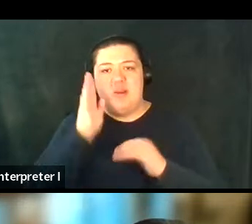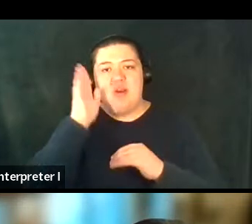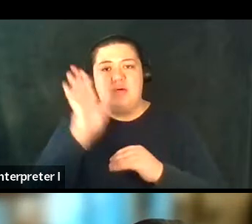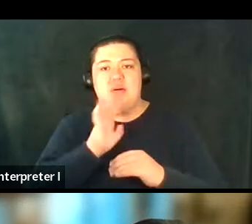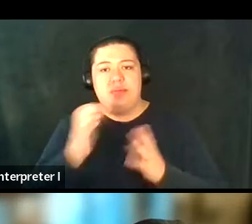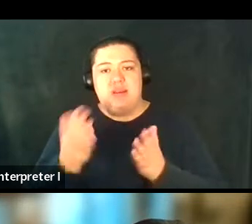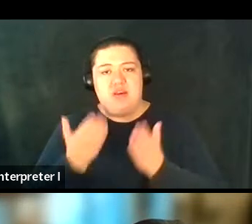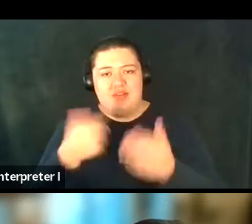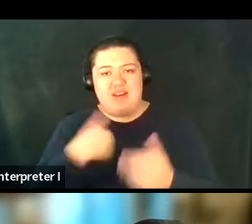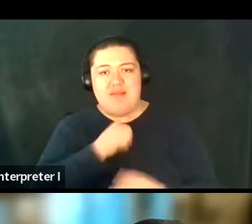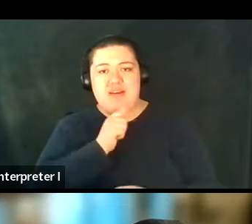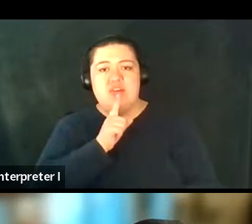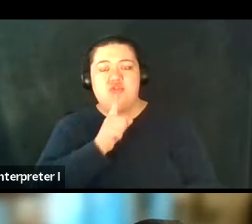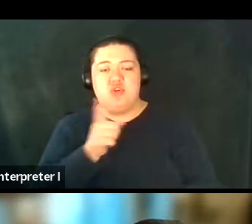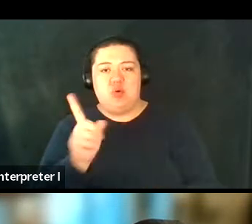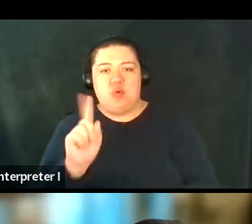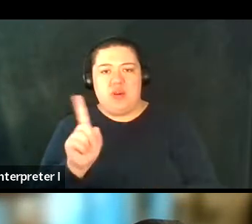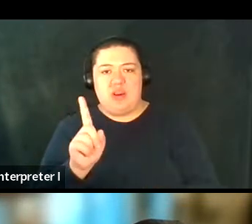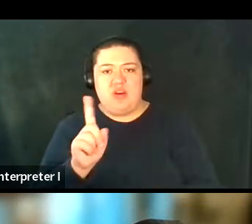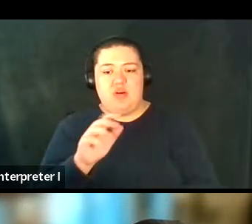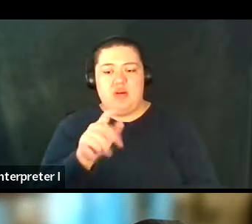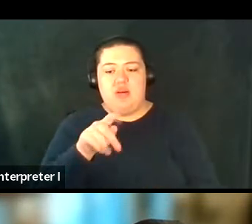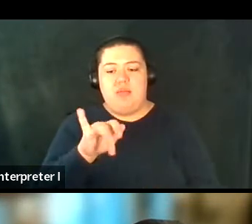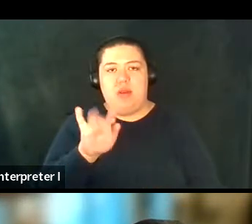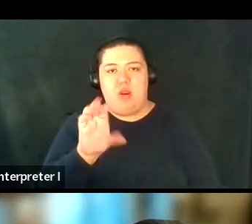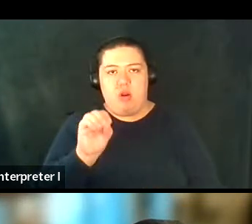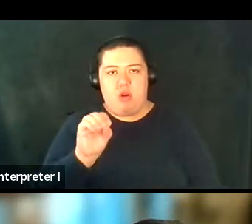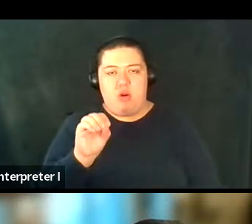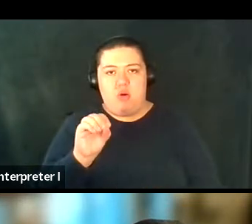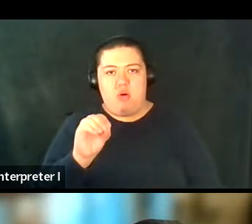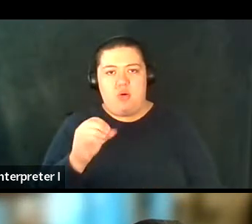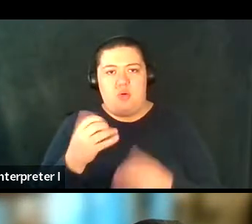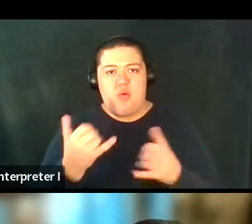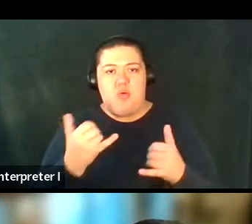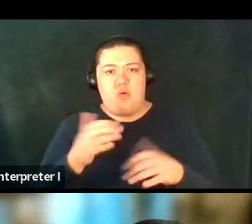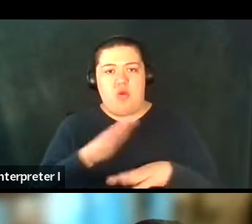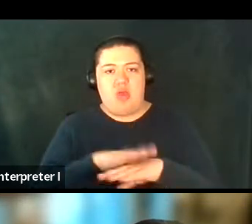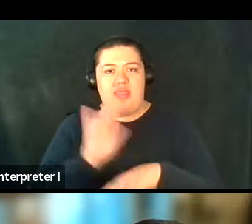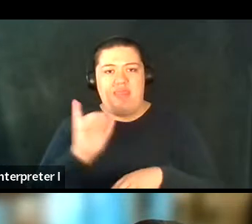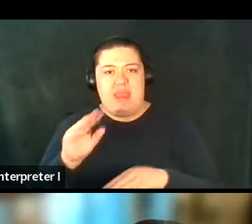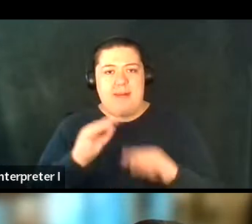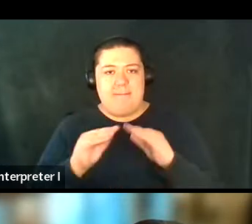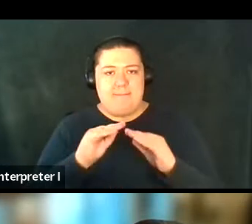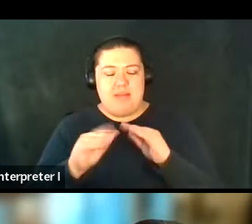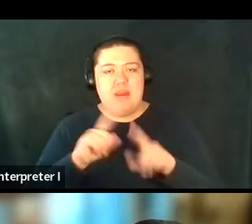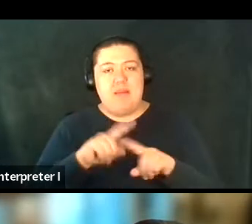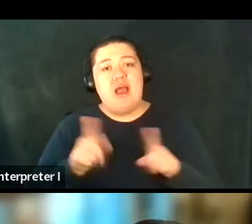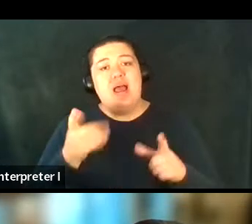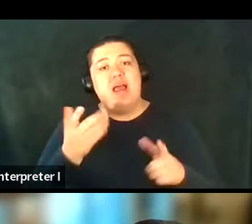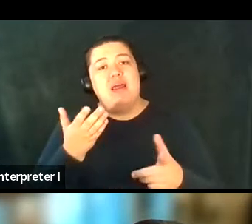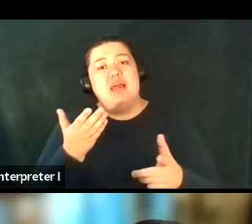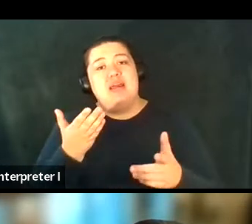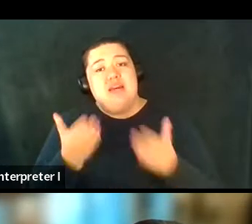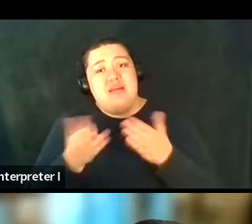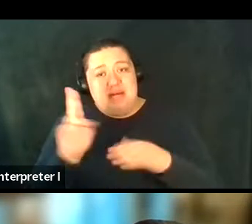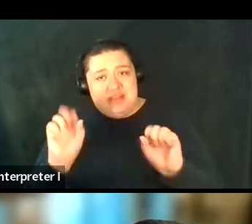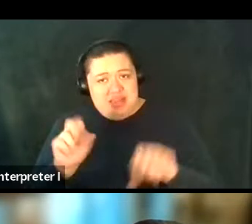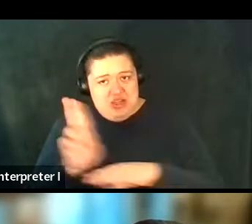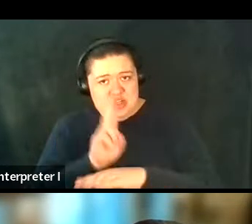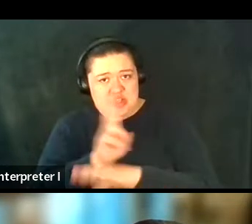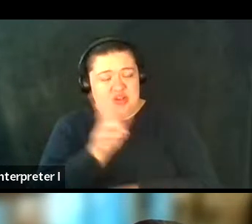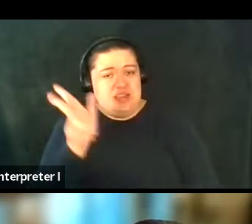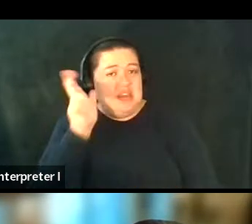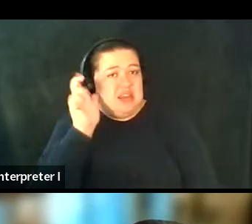offered. I'm not sure where Councilmember Pinto is on that amendment, but it might be useful to hear